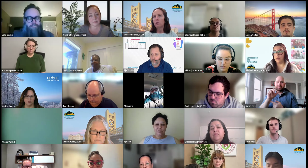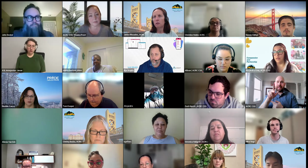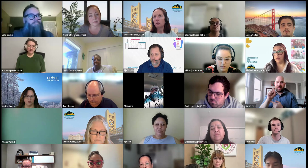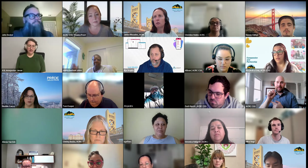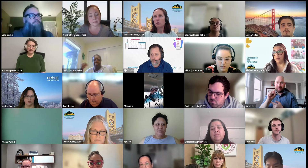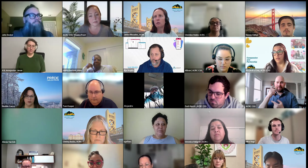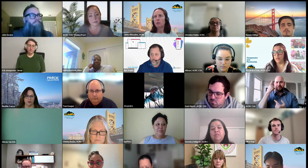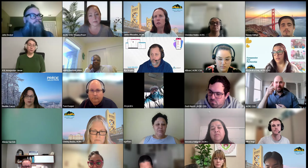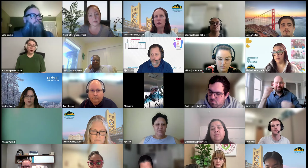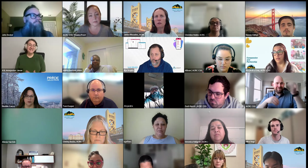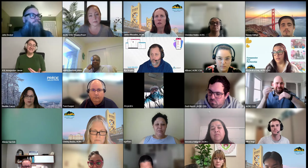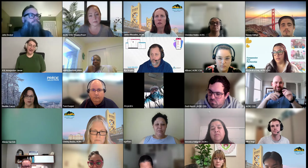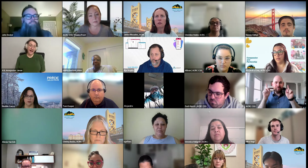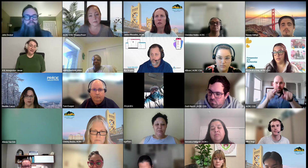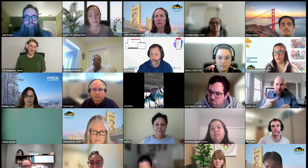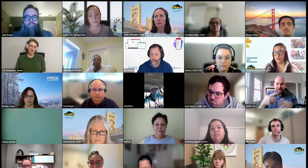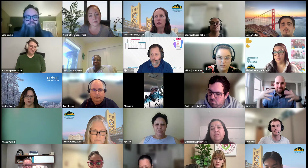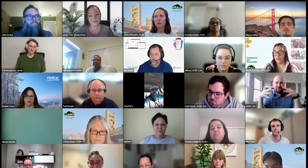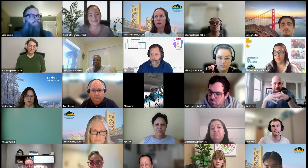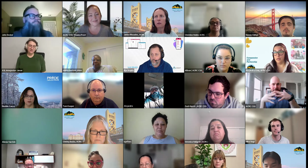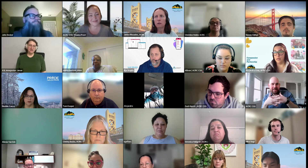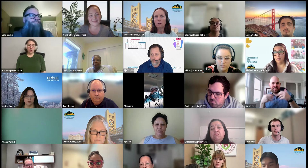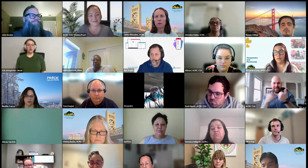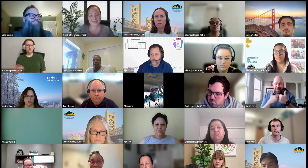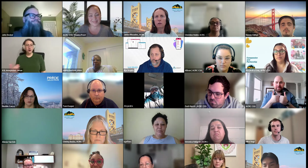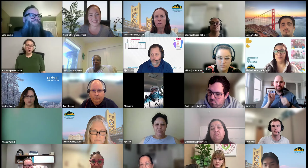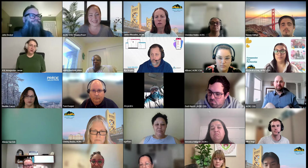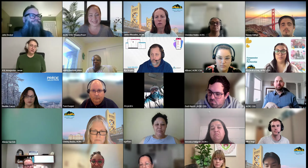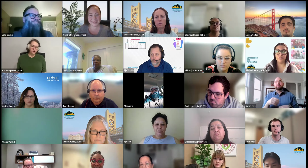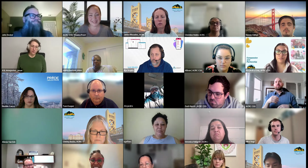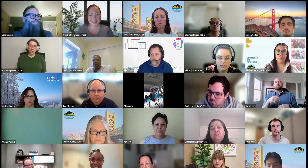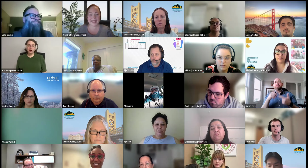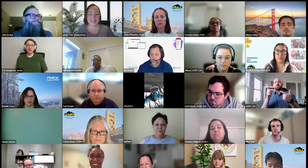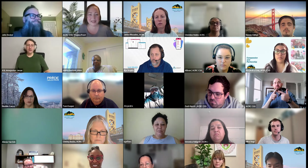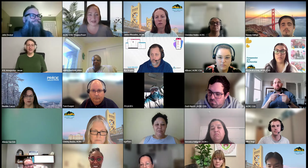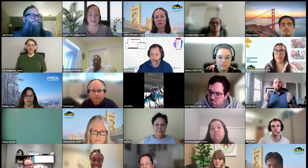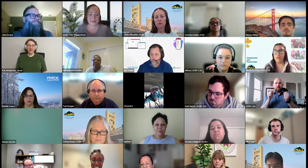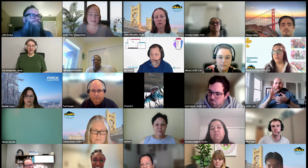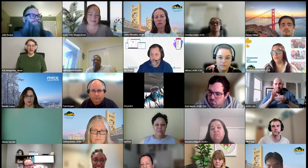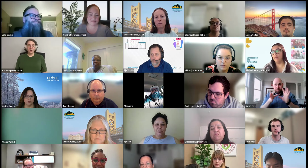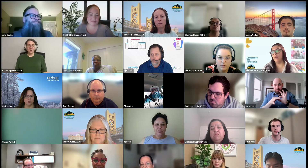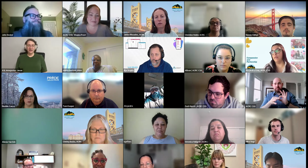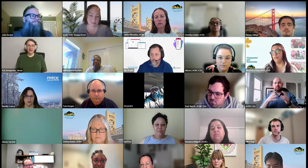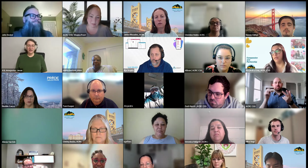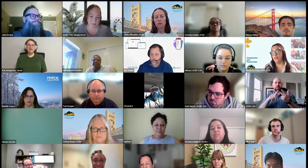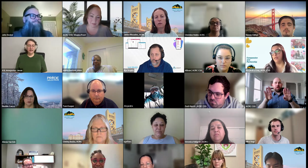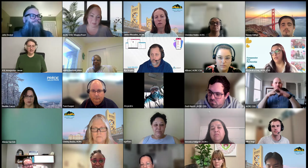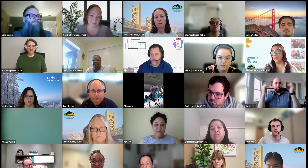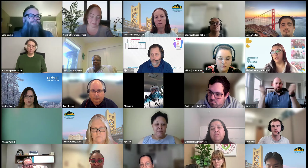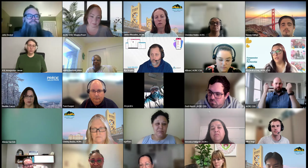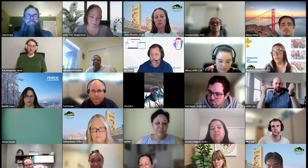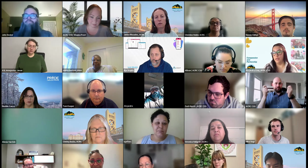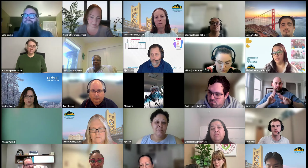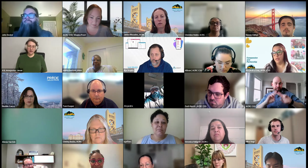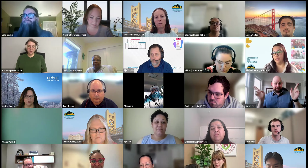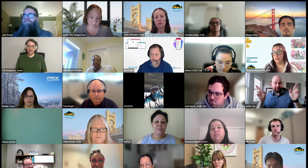Our first one is going to be bring snacks. So you go, you watch football. The second